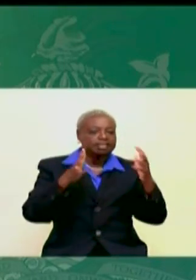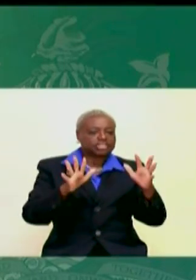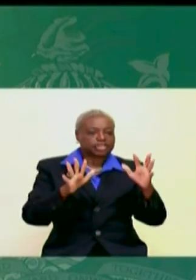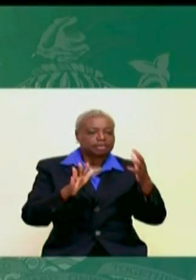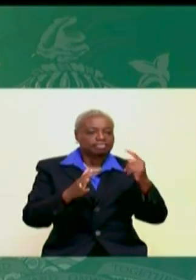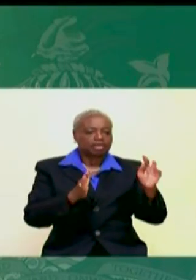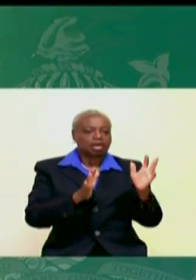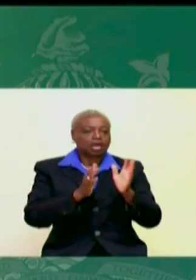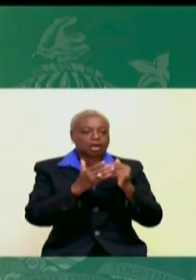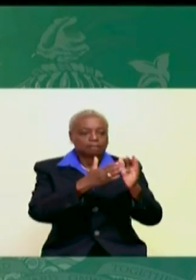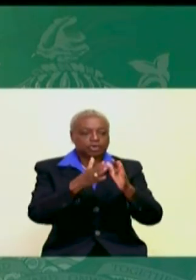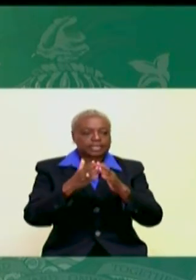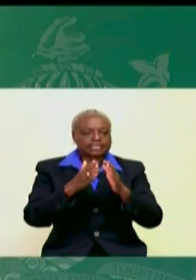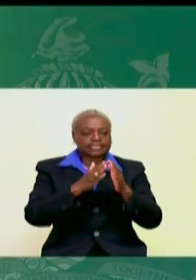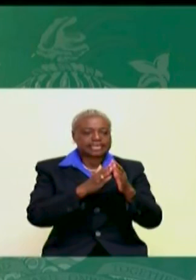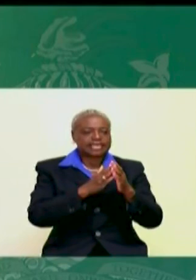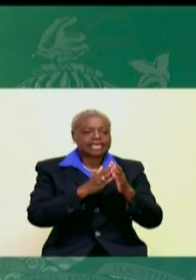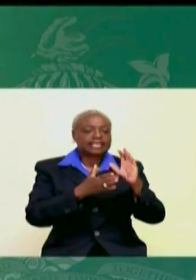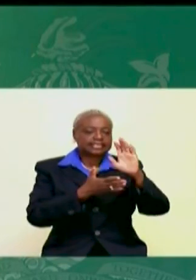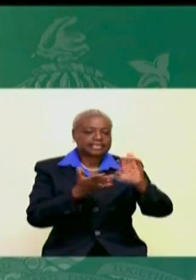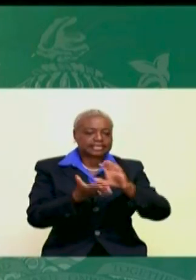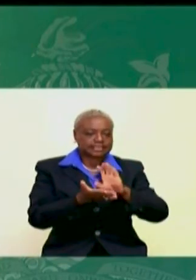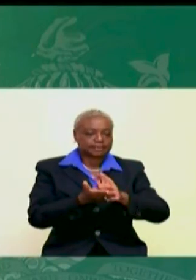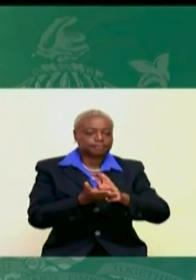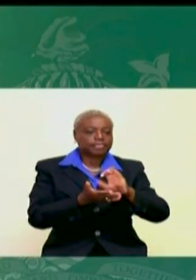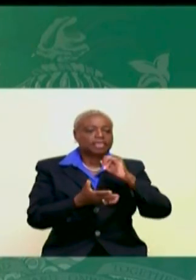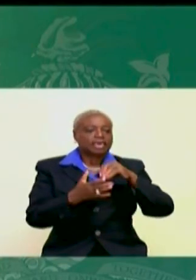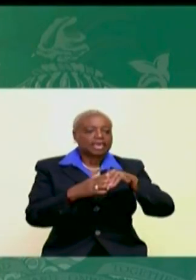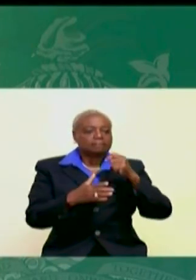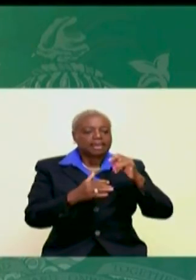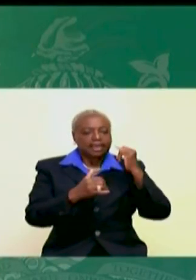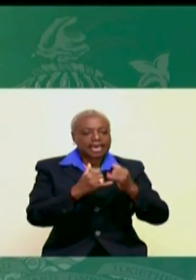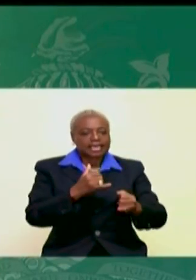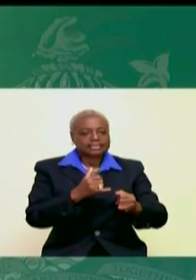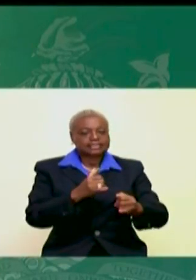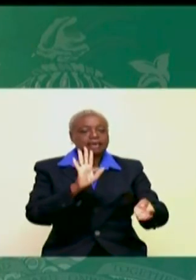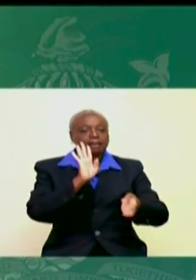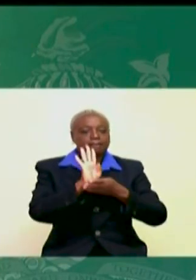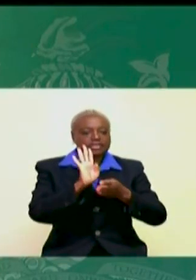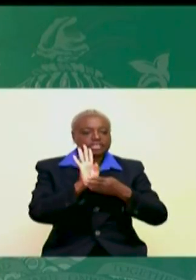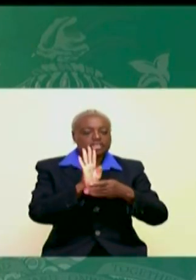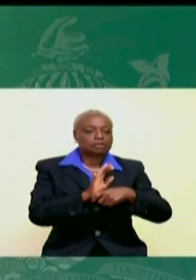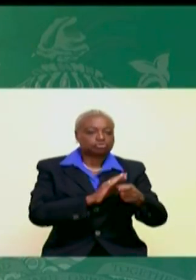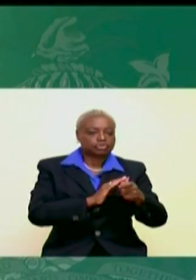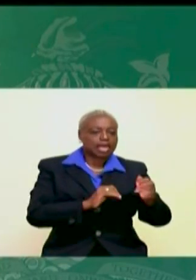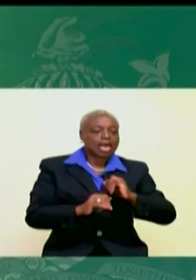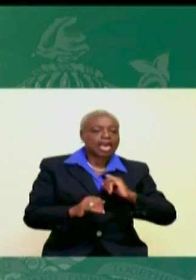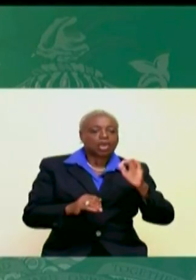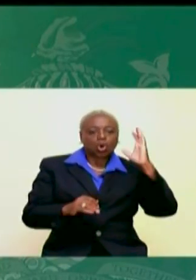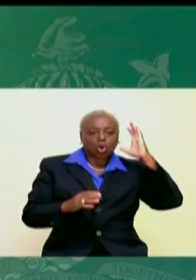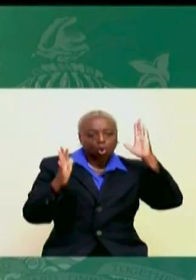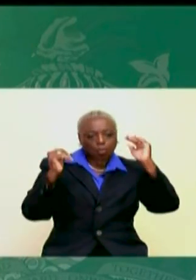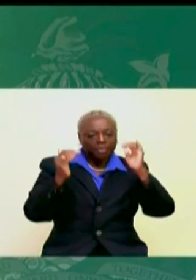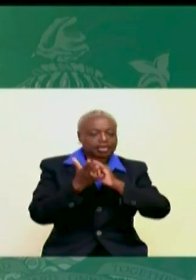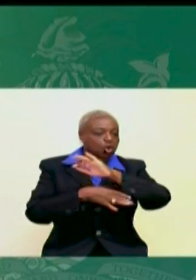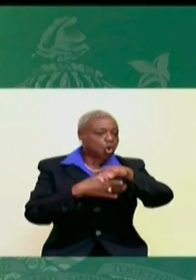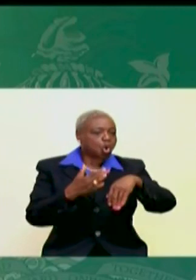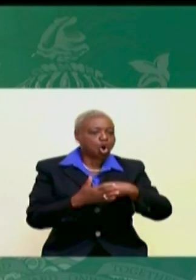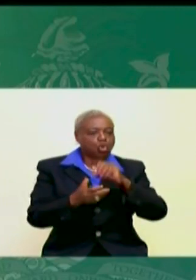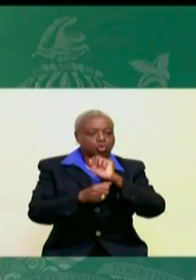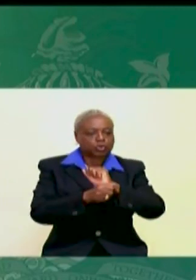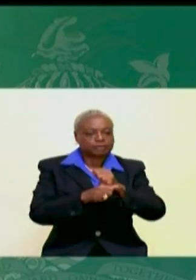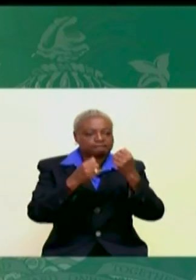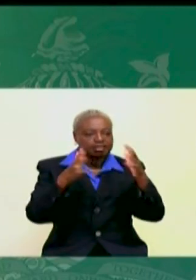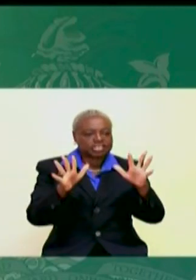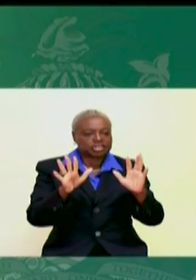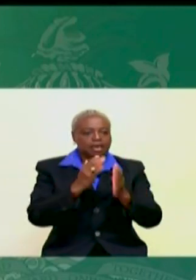community center. In my last budget contribution, I had hopes all works would have been completed by now, but I am